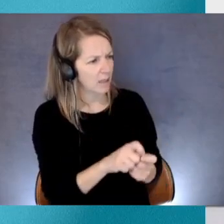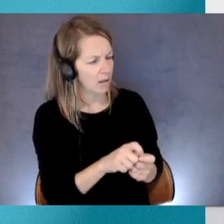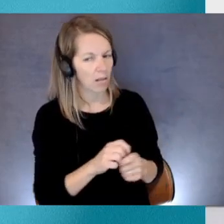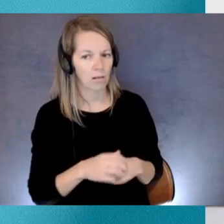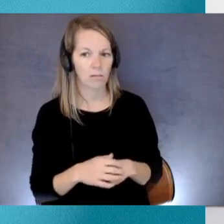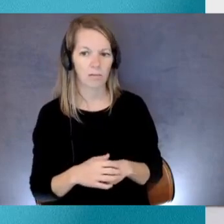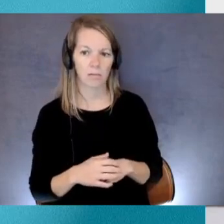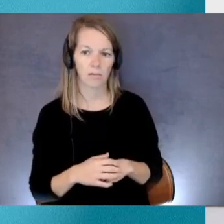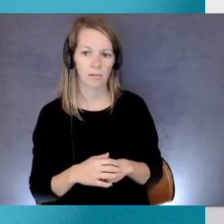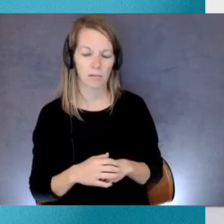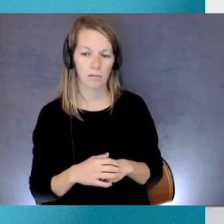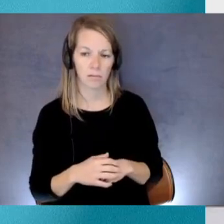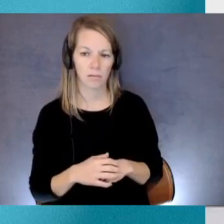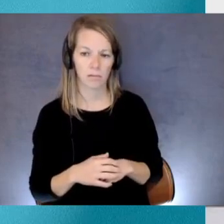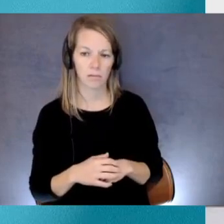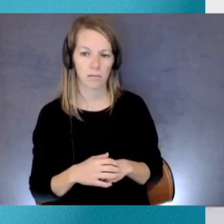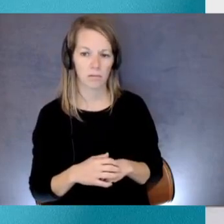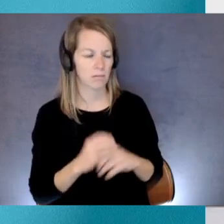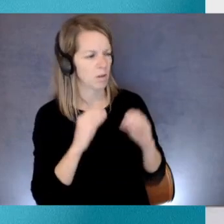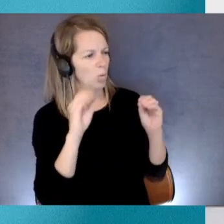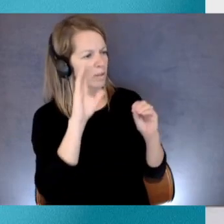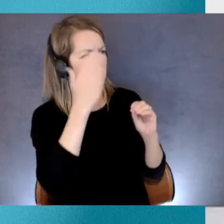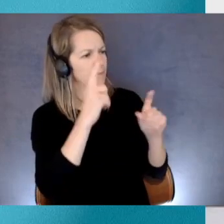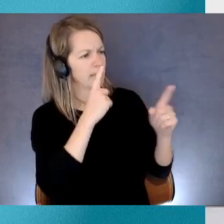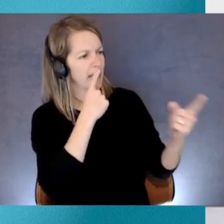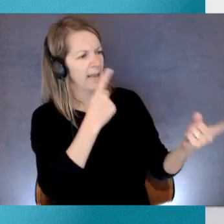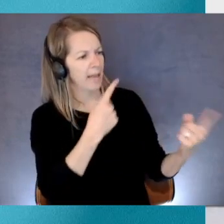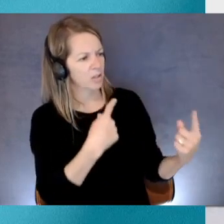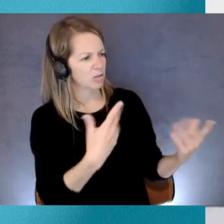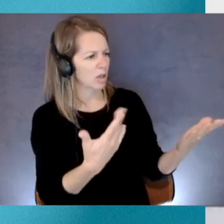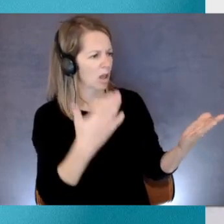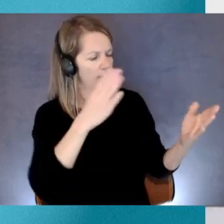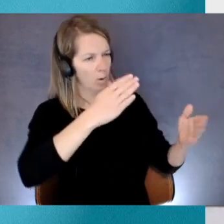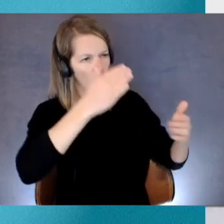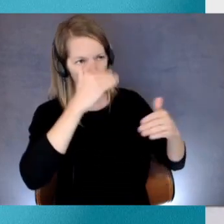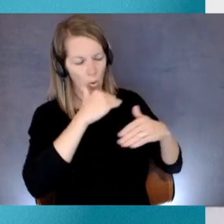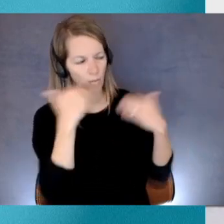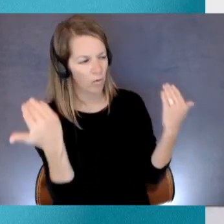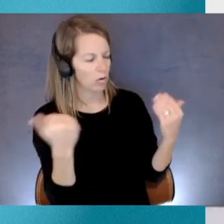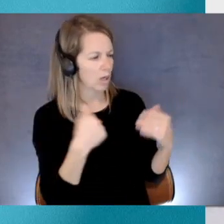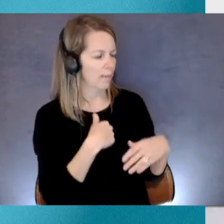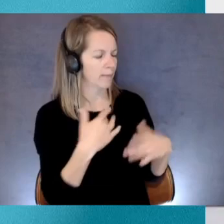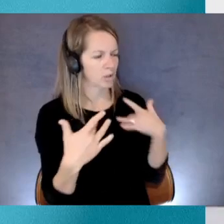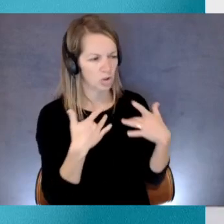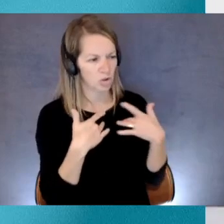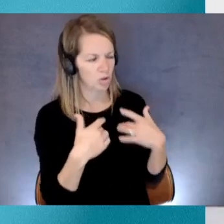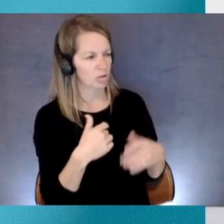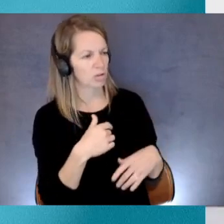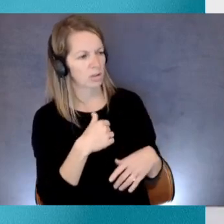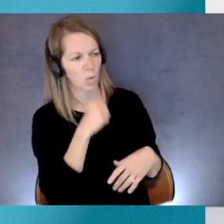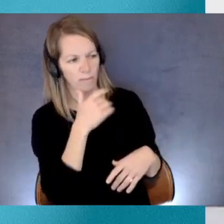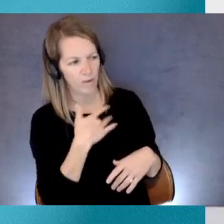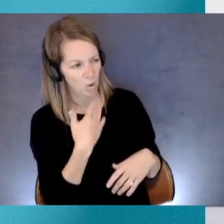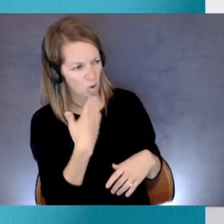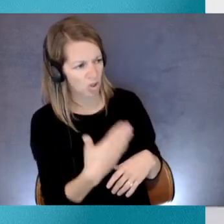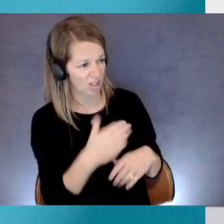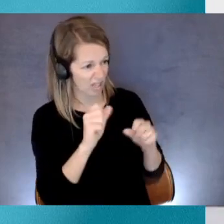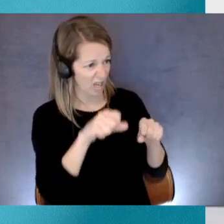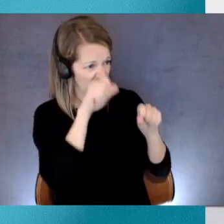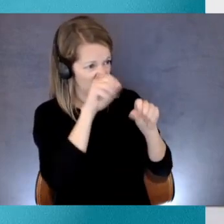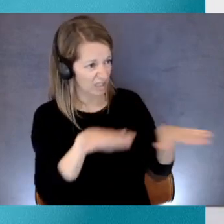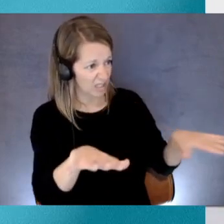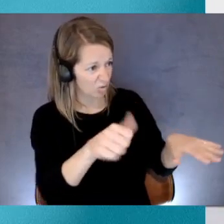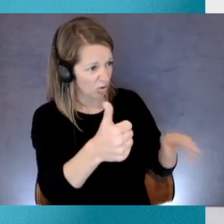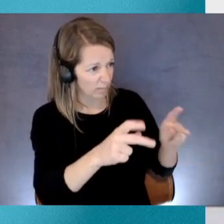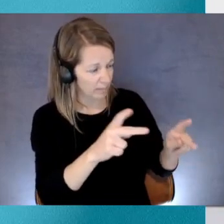good. No one seems answers. I'm over it. I'm really concerned. I've not felt this way before. Am I contagious? Yeah, good, good,